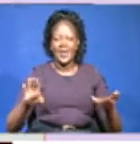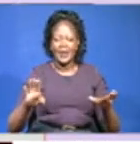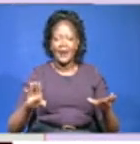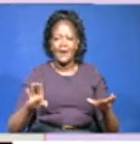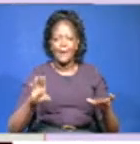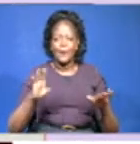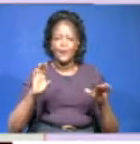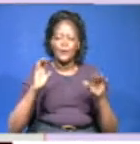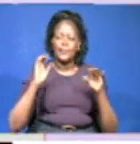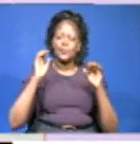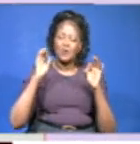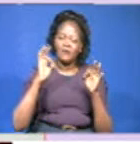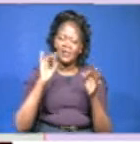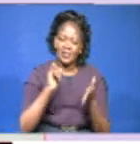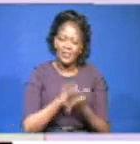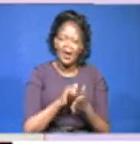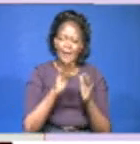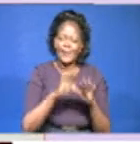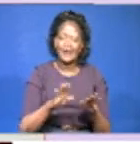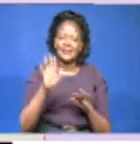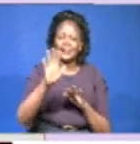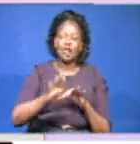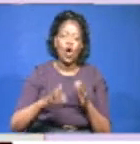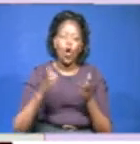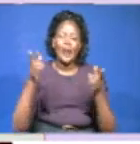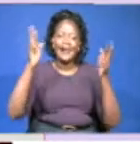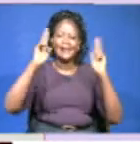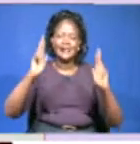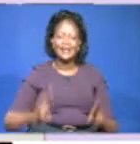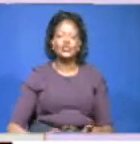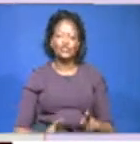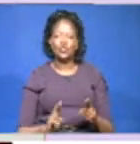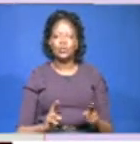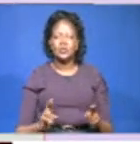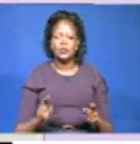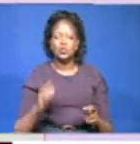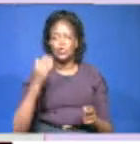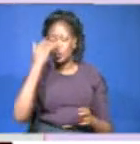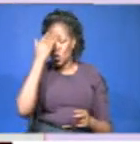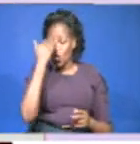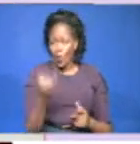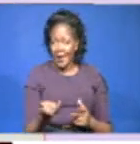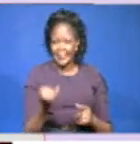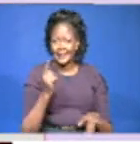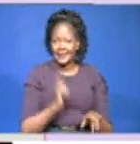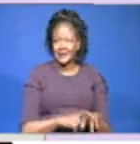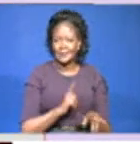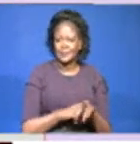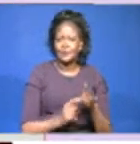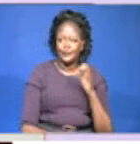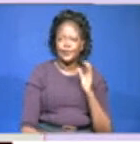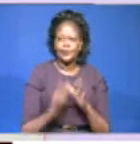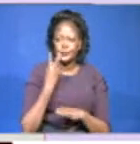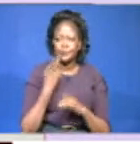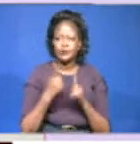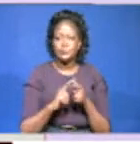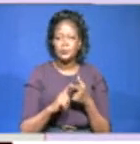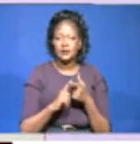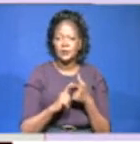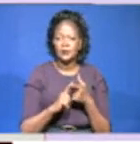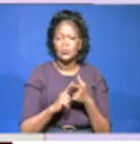whether that market is local or international, so that then when they are producing, they are very